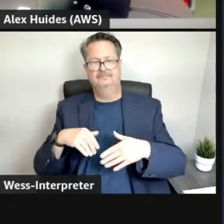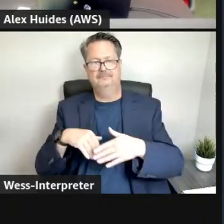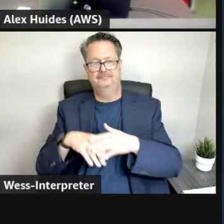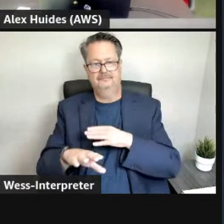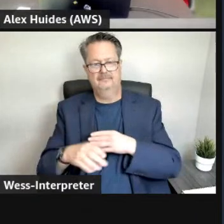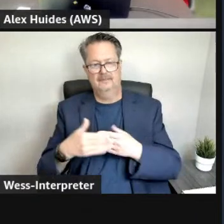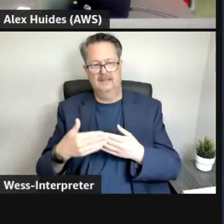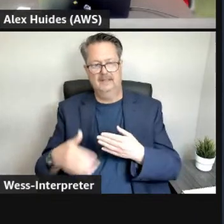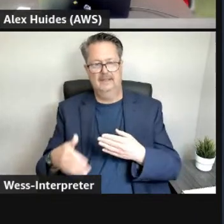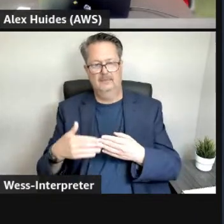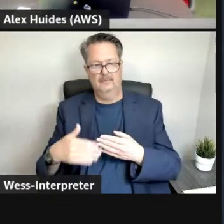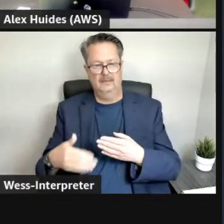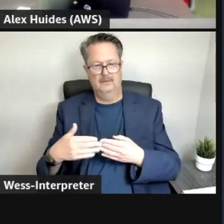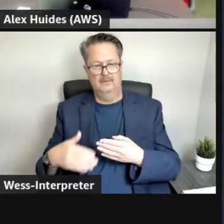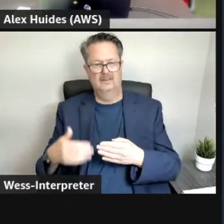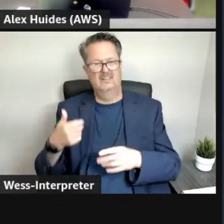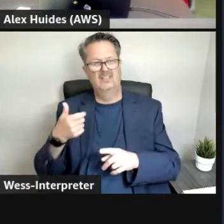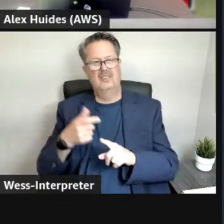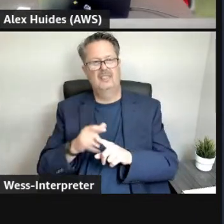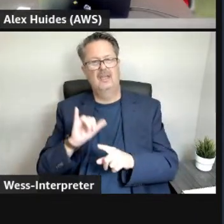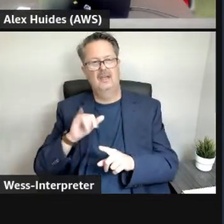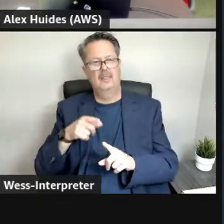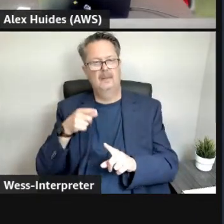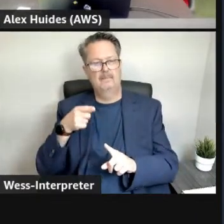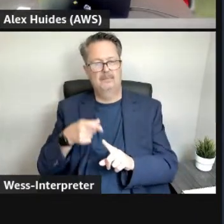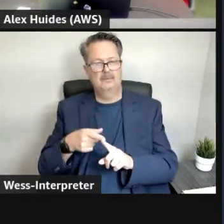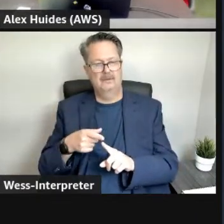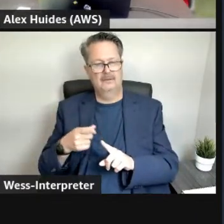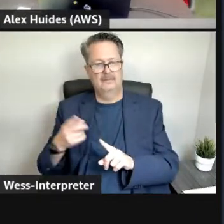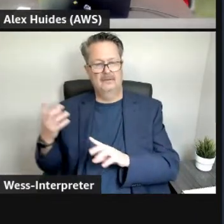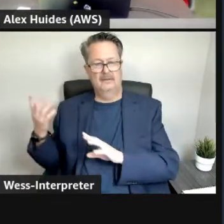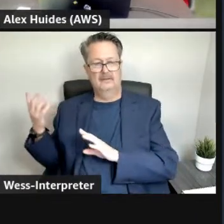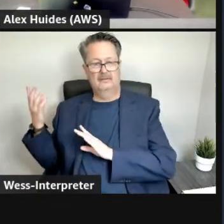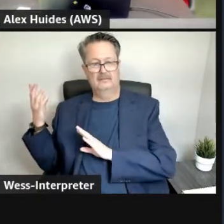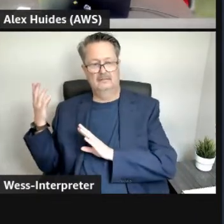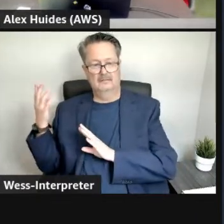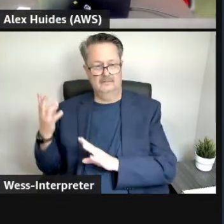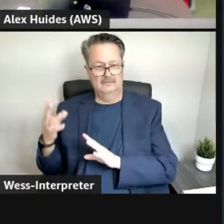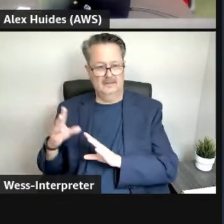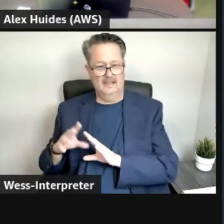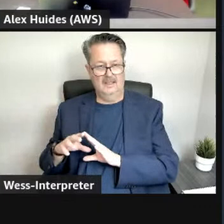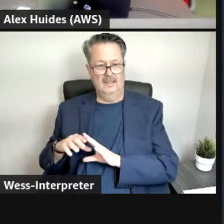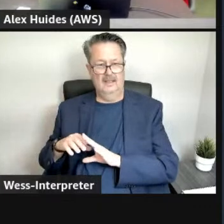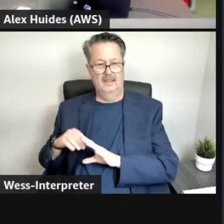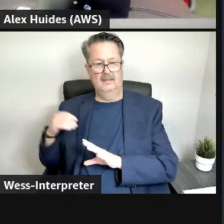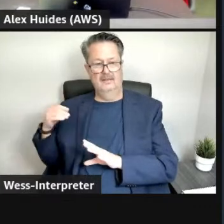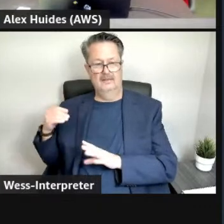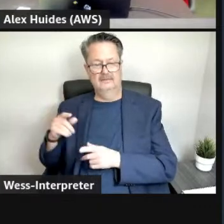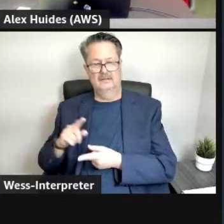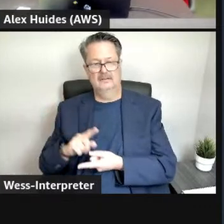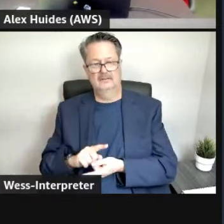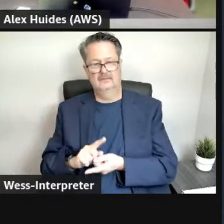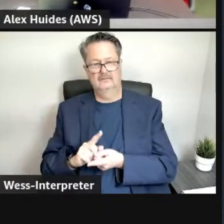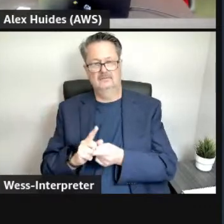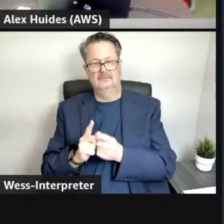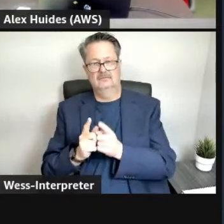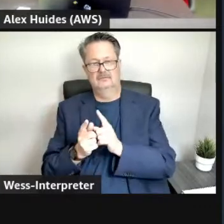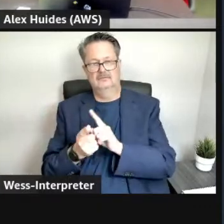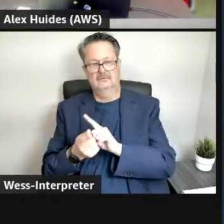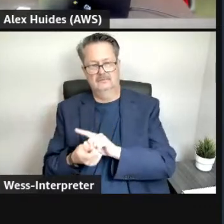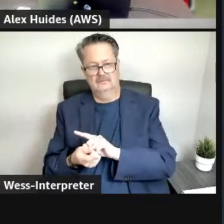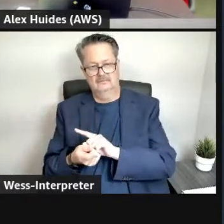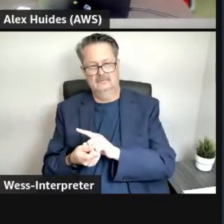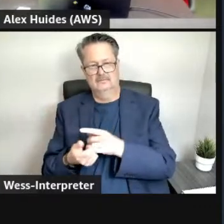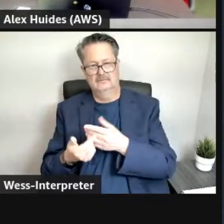gateway basically is a point where the traffic that comes from outside the cluster is translated to in-cluster